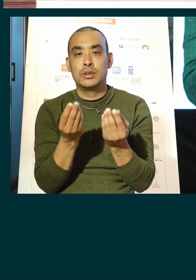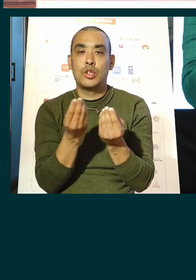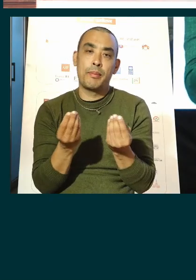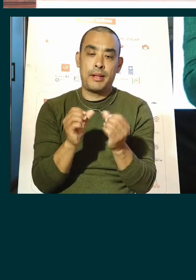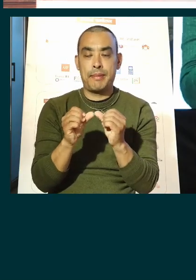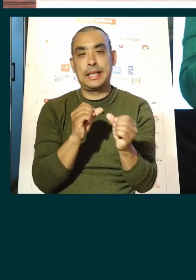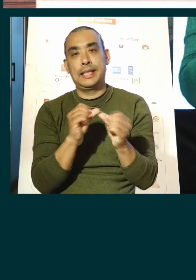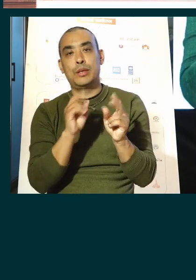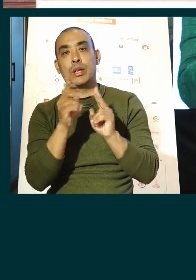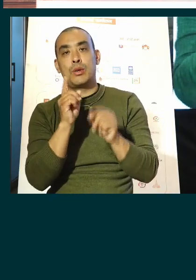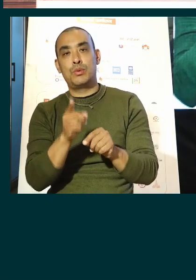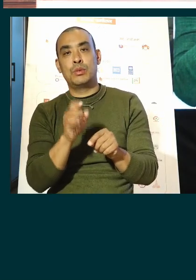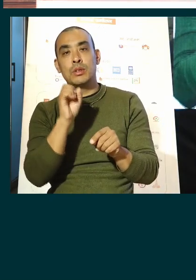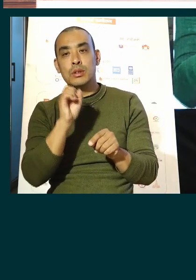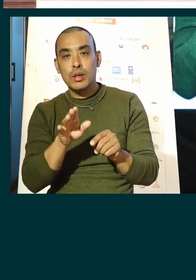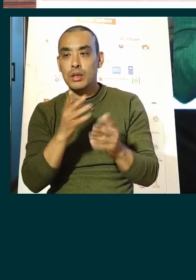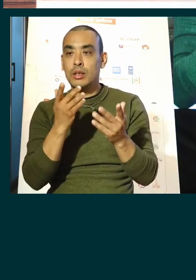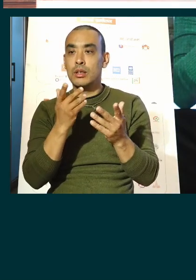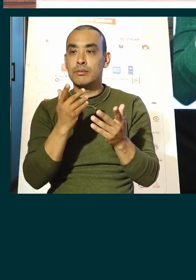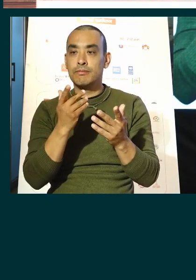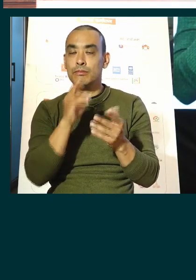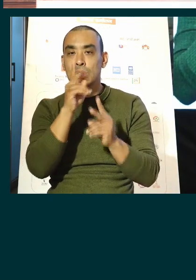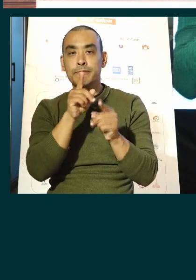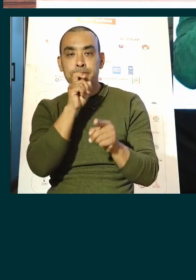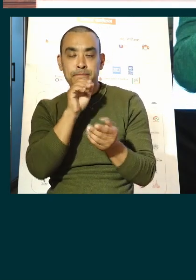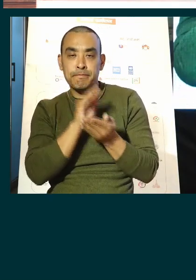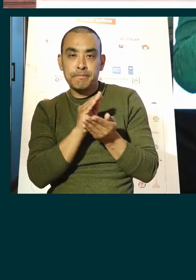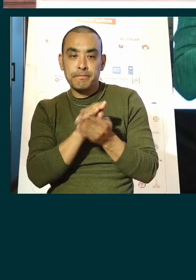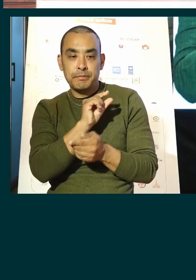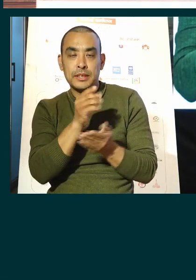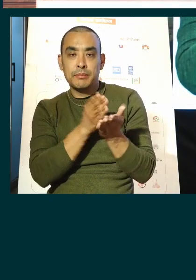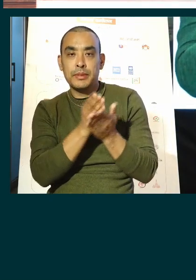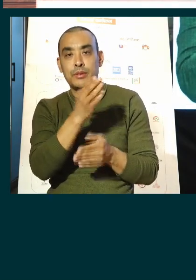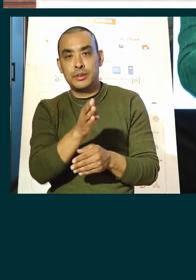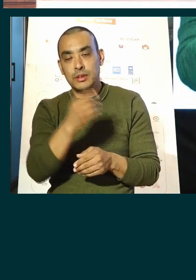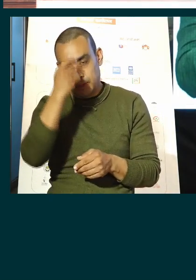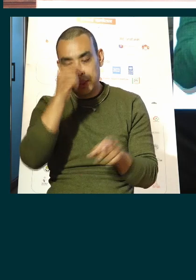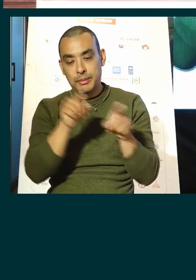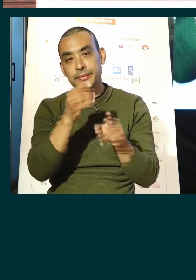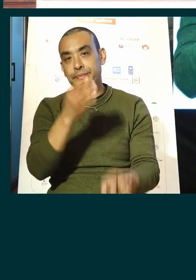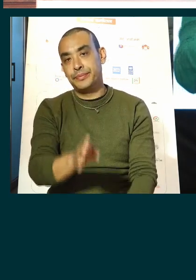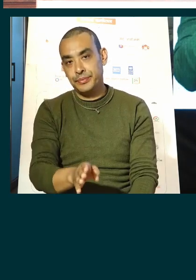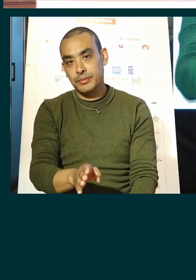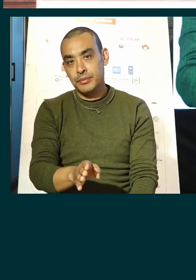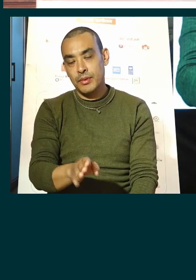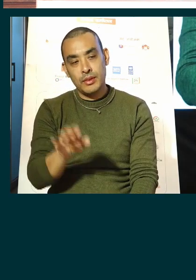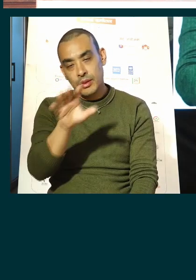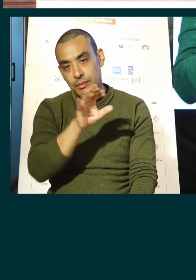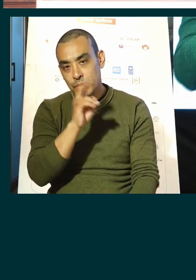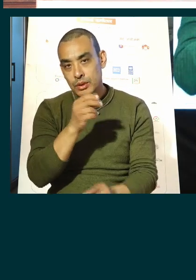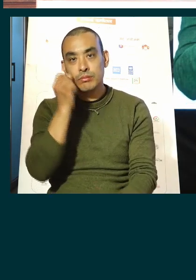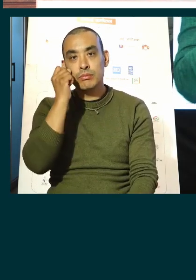biological process, but despite it is surrounded by silence, shame, and of course stigma. So, considering all